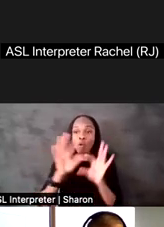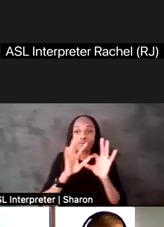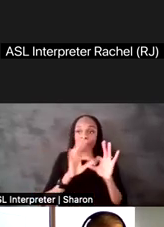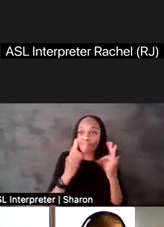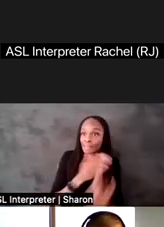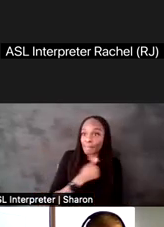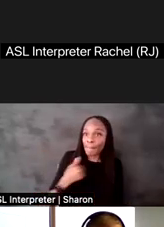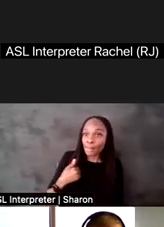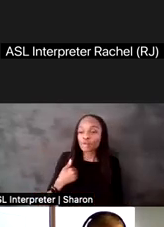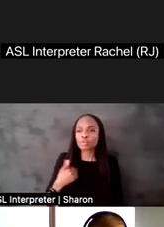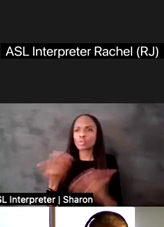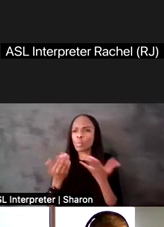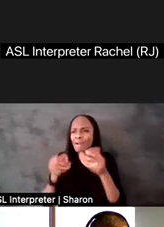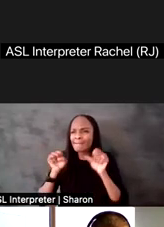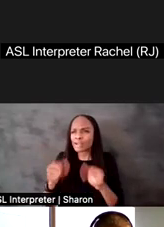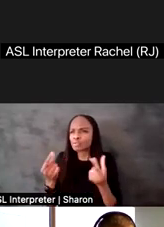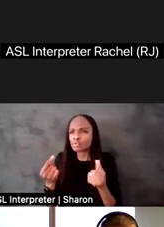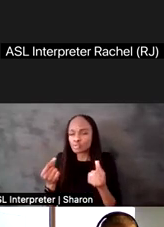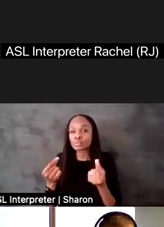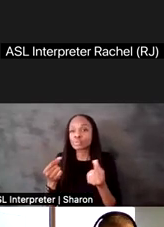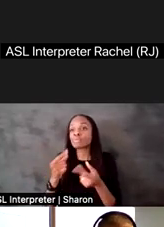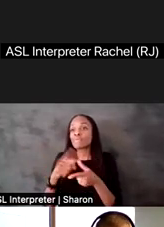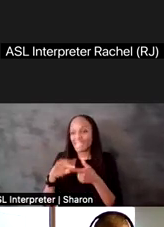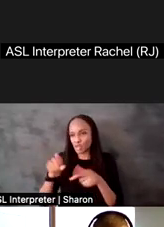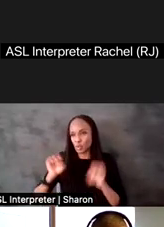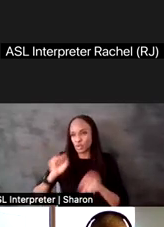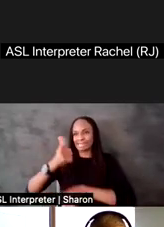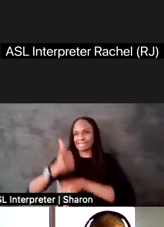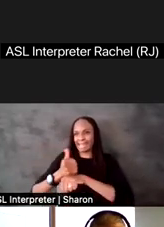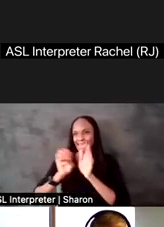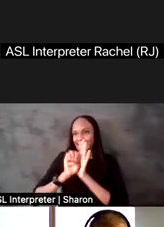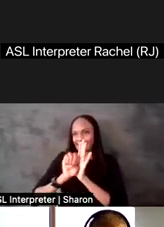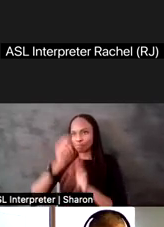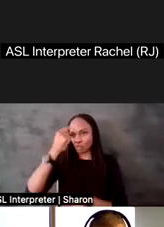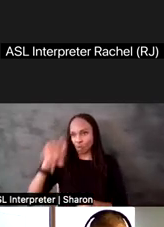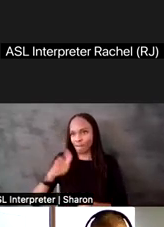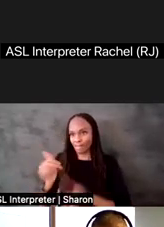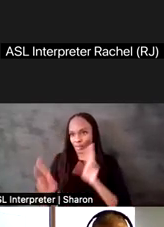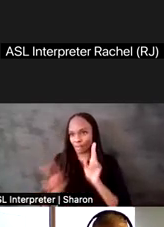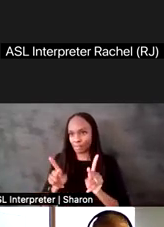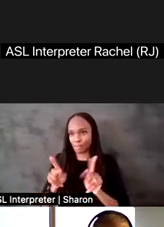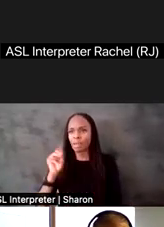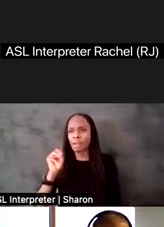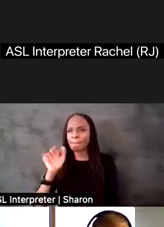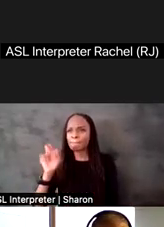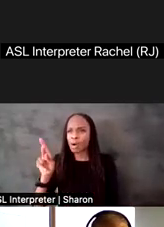well, what can be done, and maybe you'll be setting the example for others as well. Now let's see, Mark, are we doing a poll